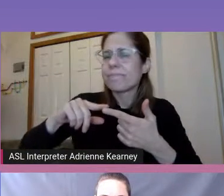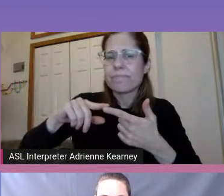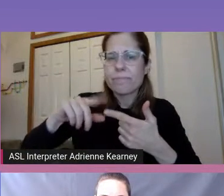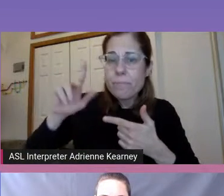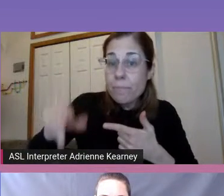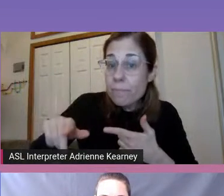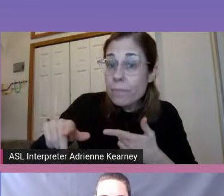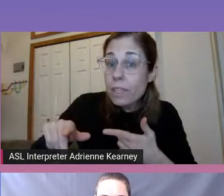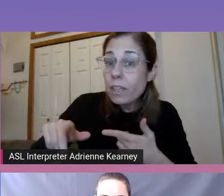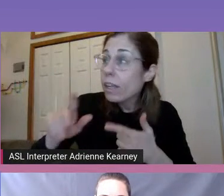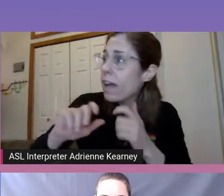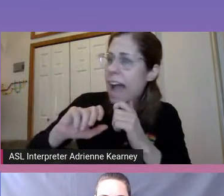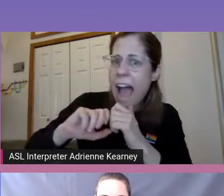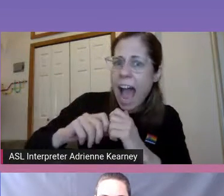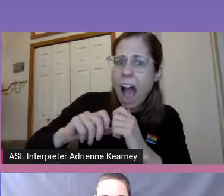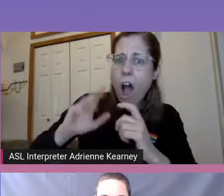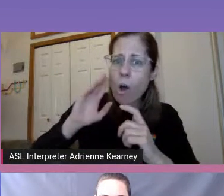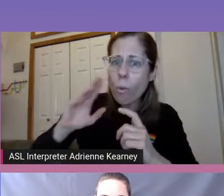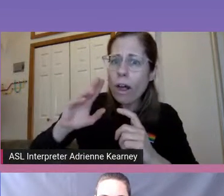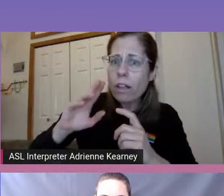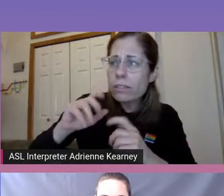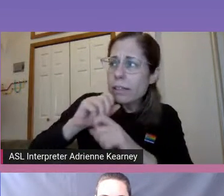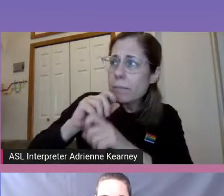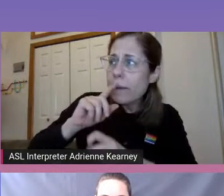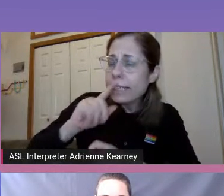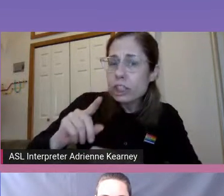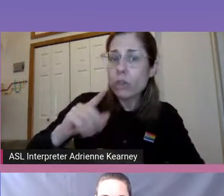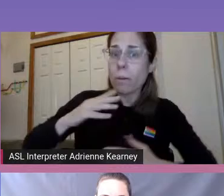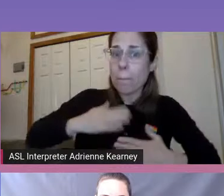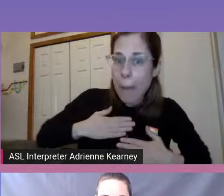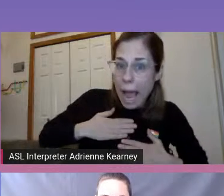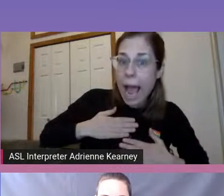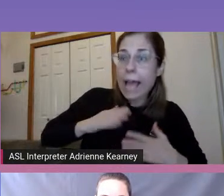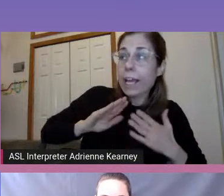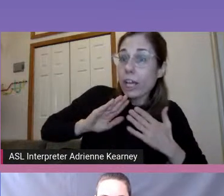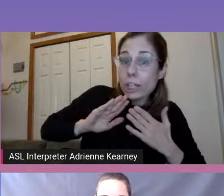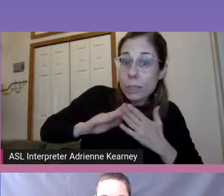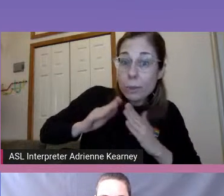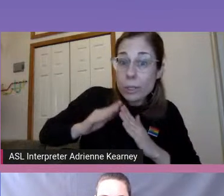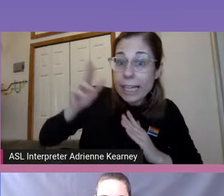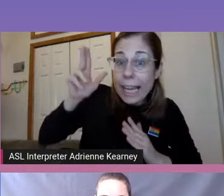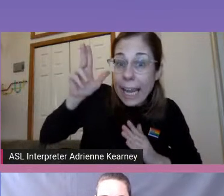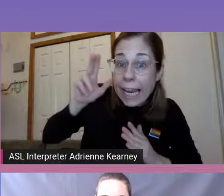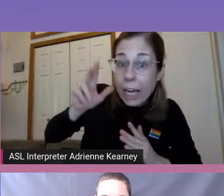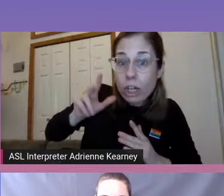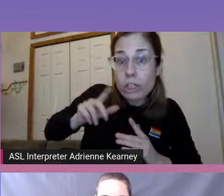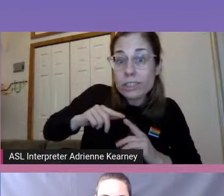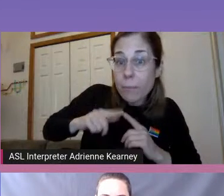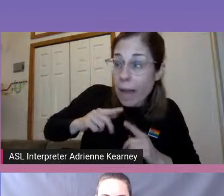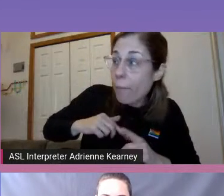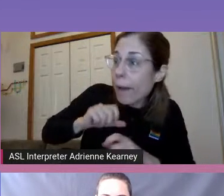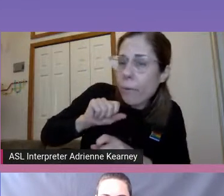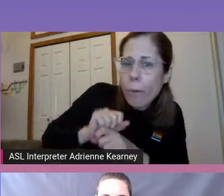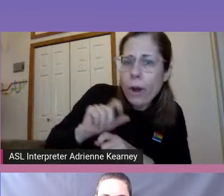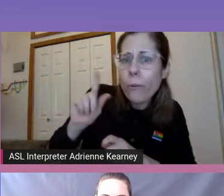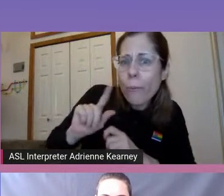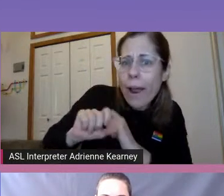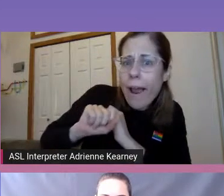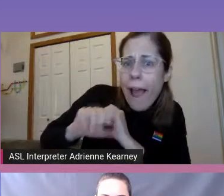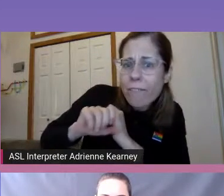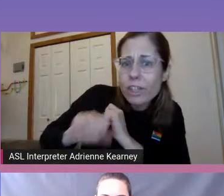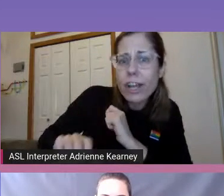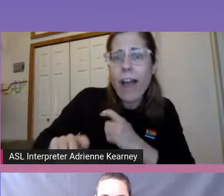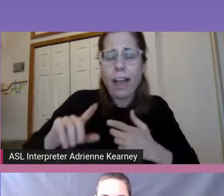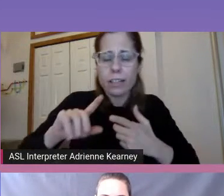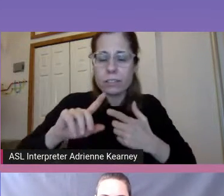community hears about this work? The community I serve hears about this work. How will you make sure that this work is accessible for me? Or not for me, but for